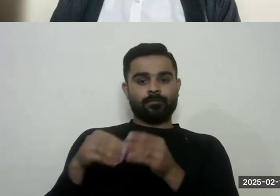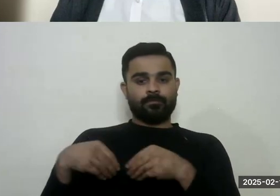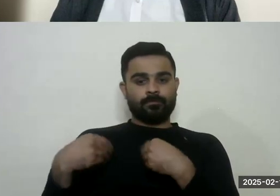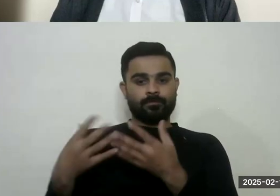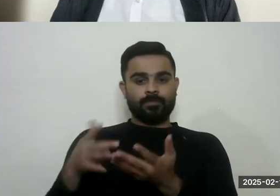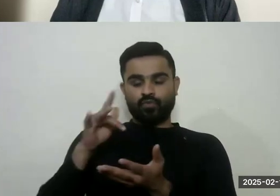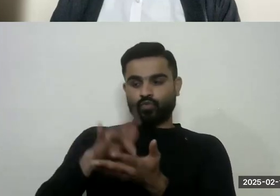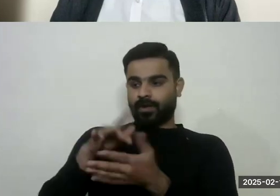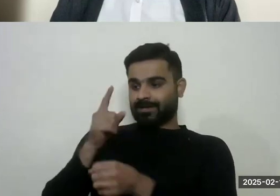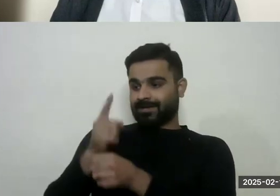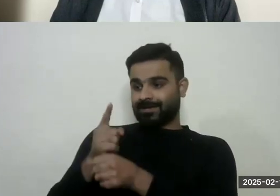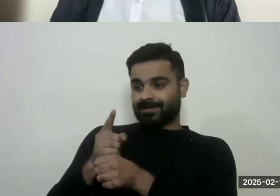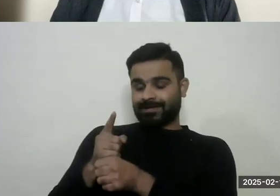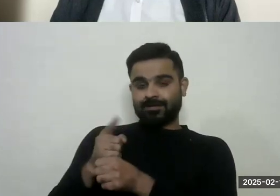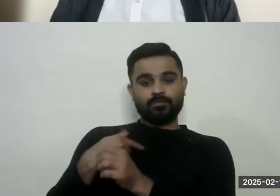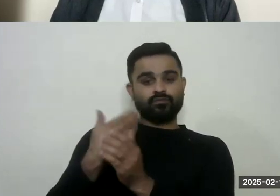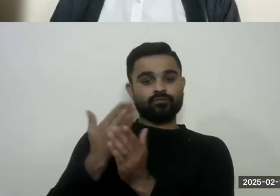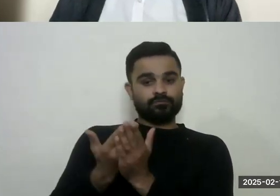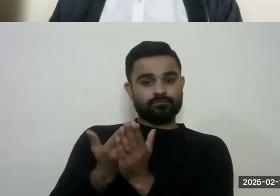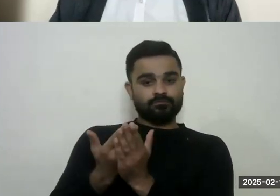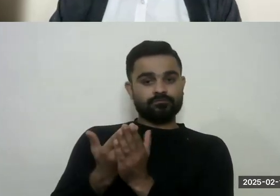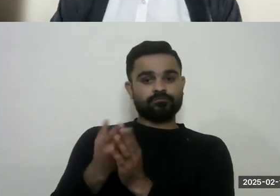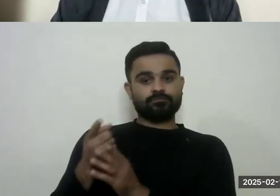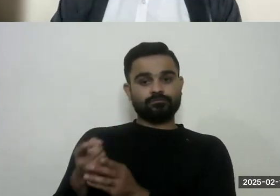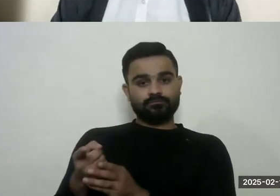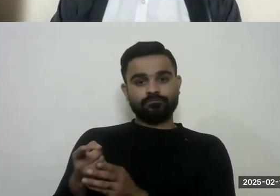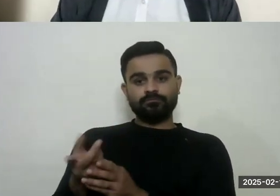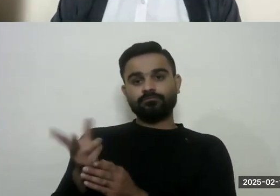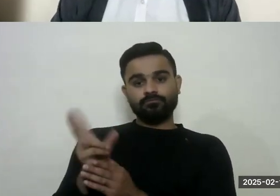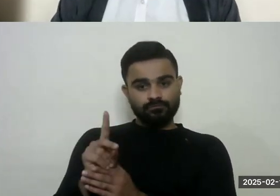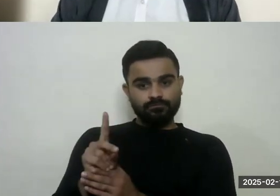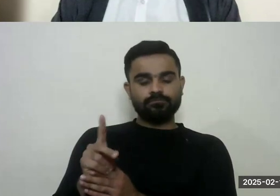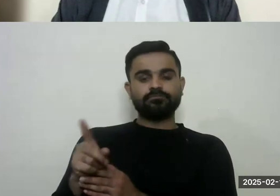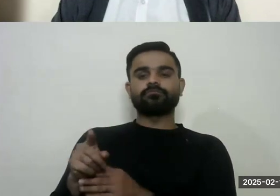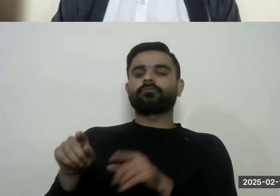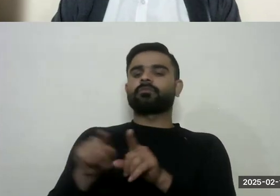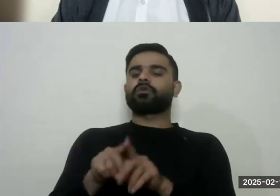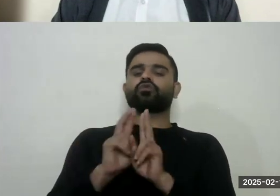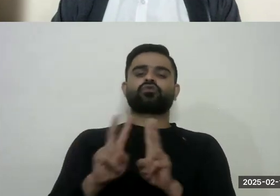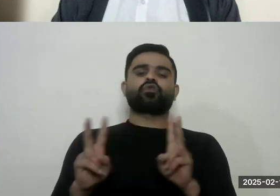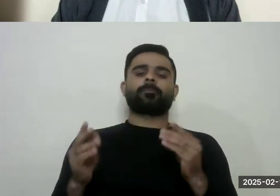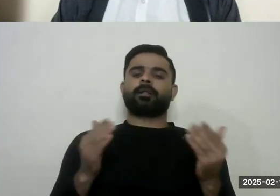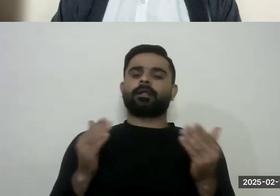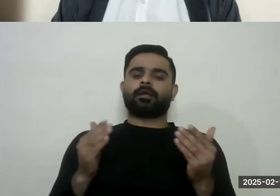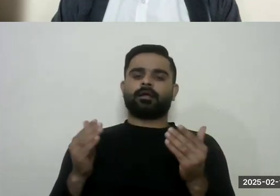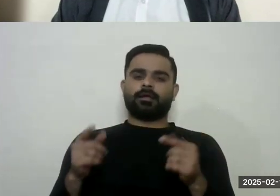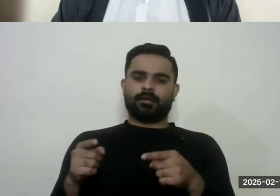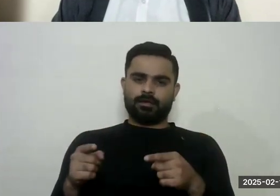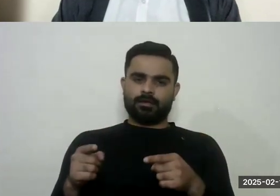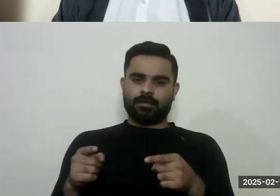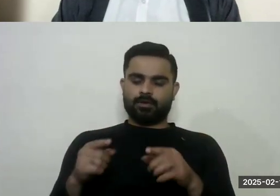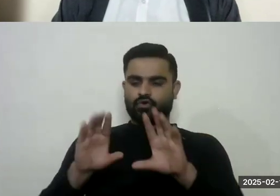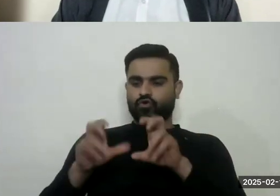is where the teacher also comes in. So that is, again, like a normal facilitation